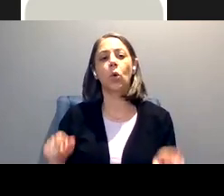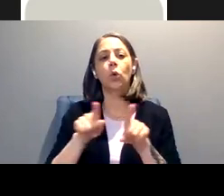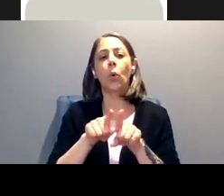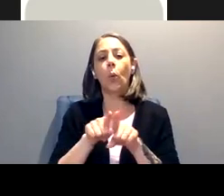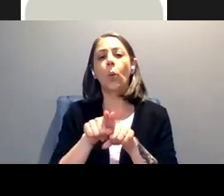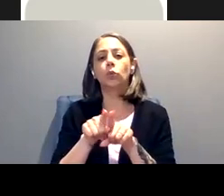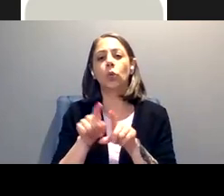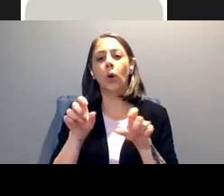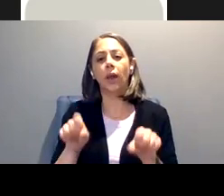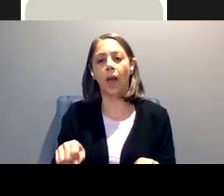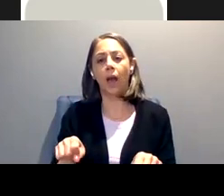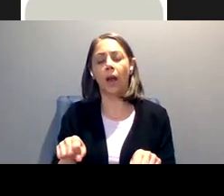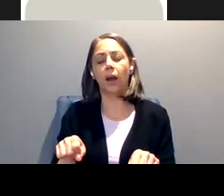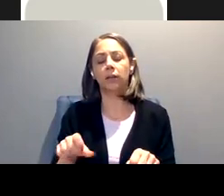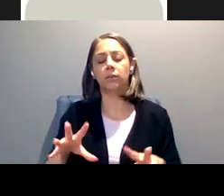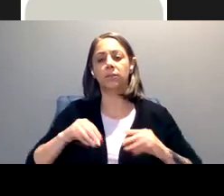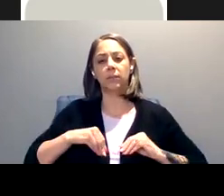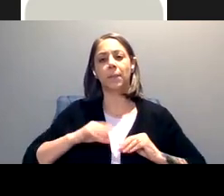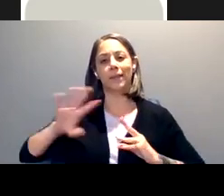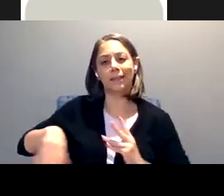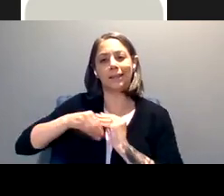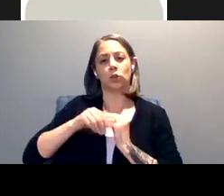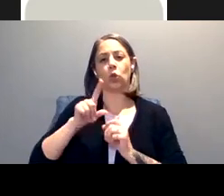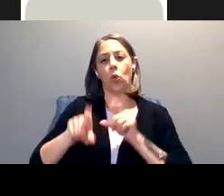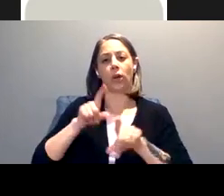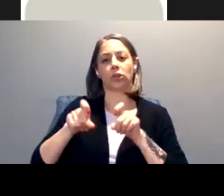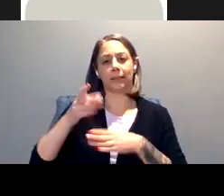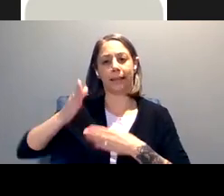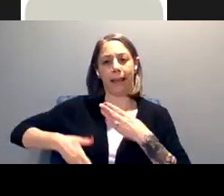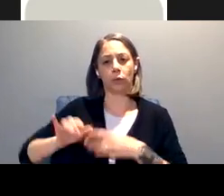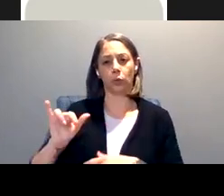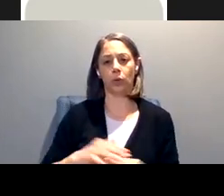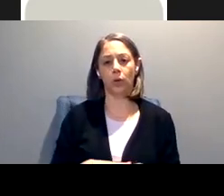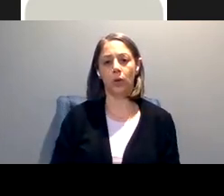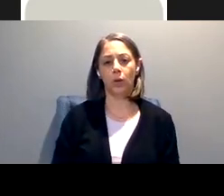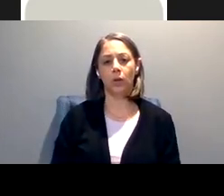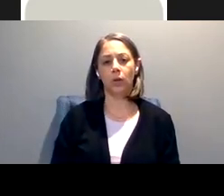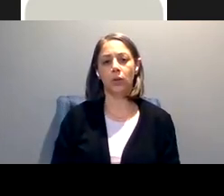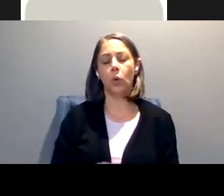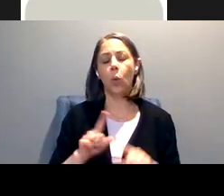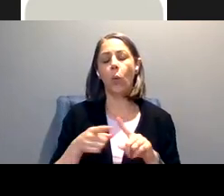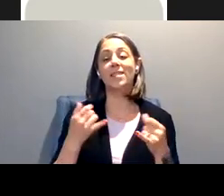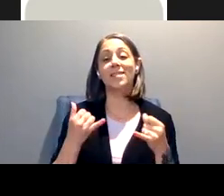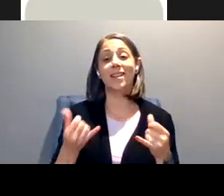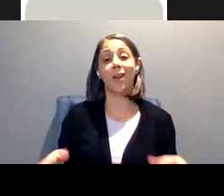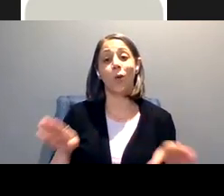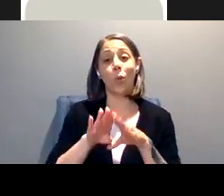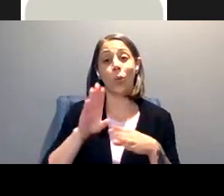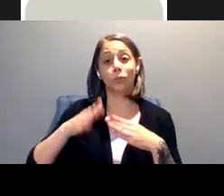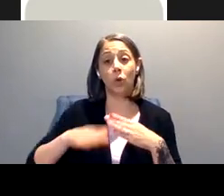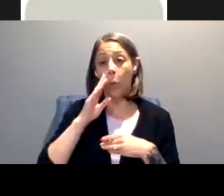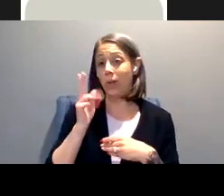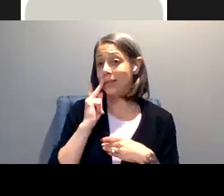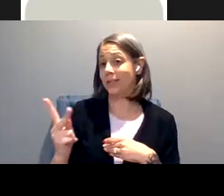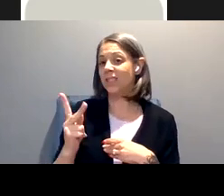questions at that time. And at the close of today's session, you'll see a quick evaluation